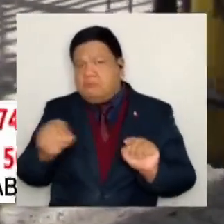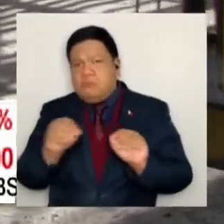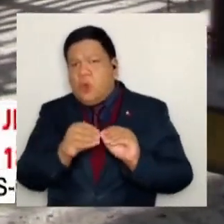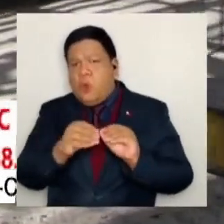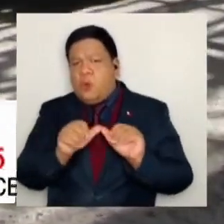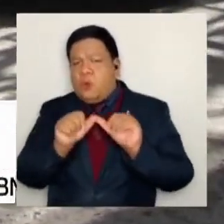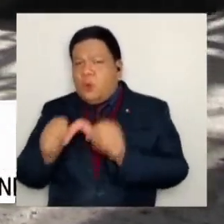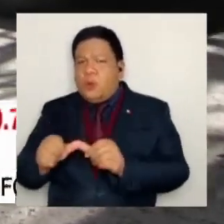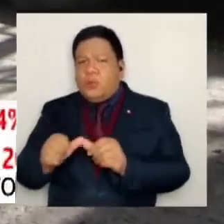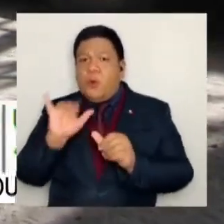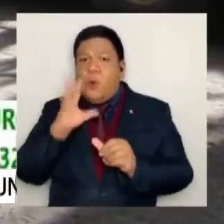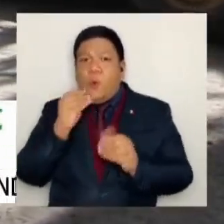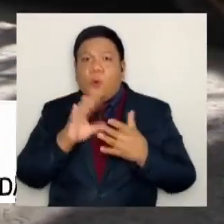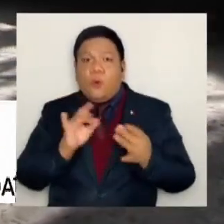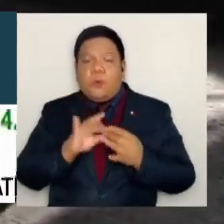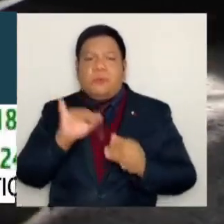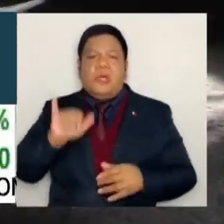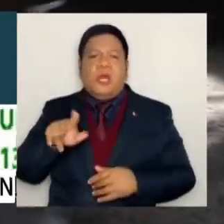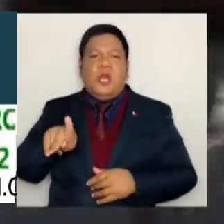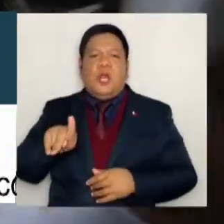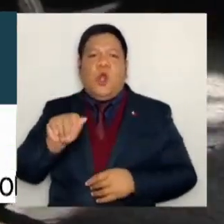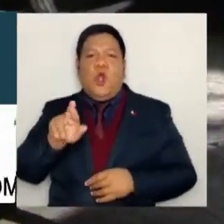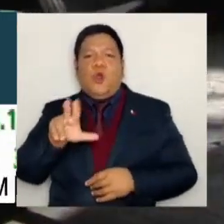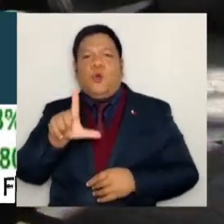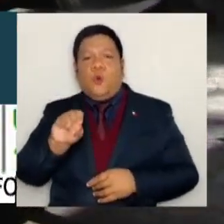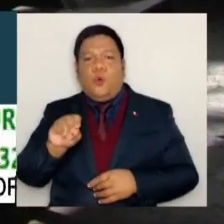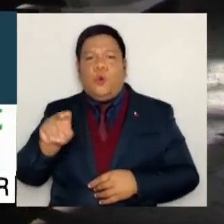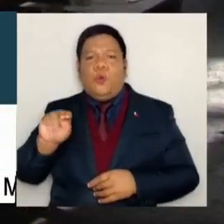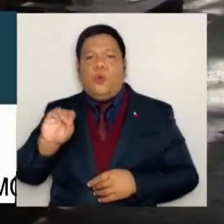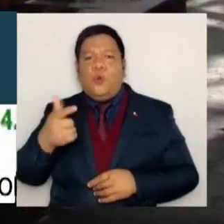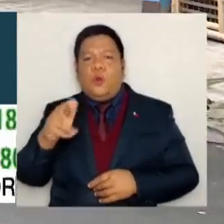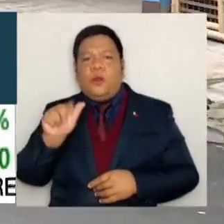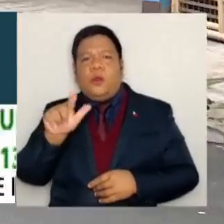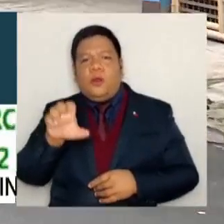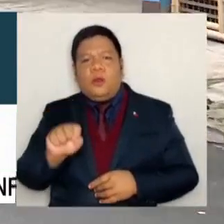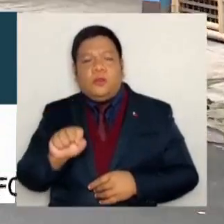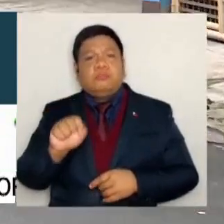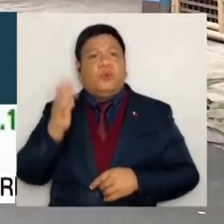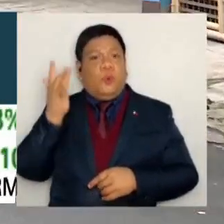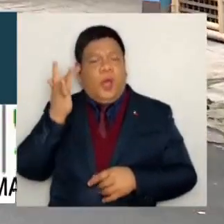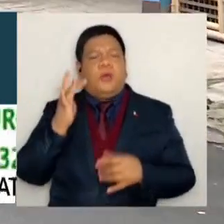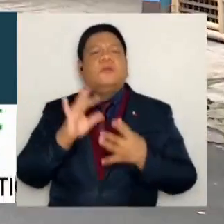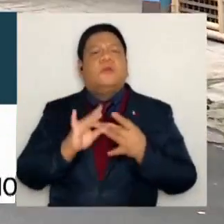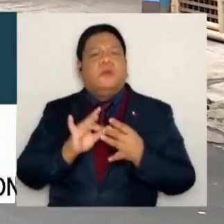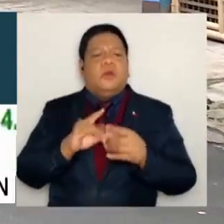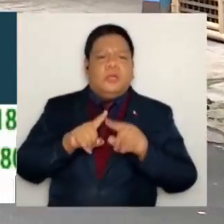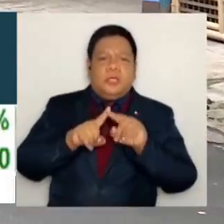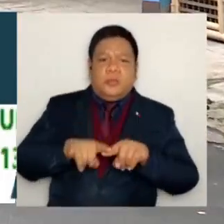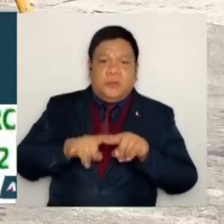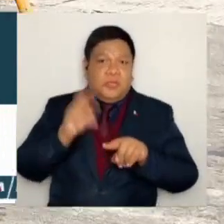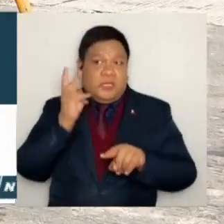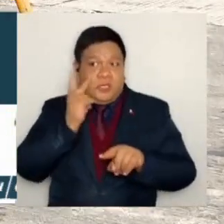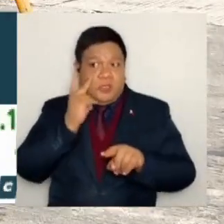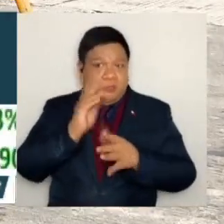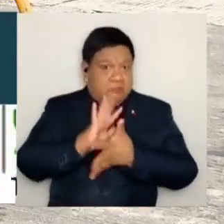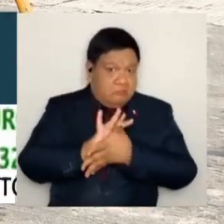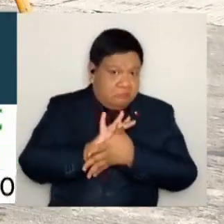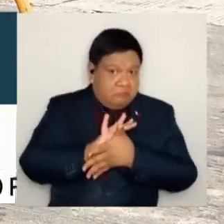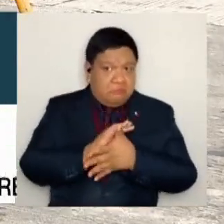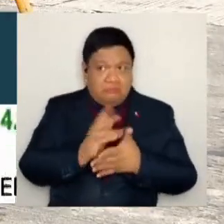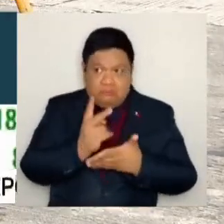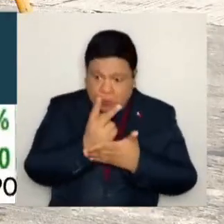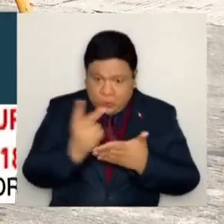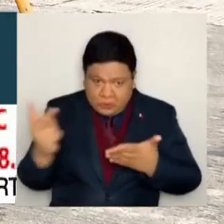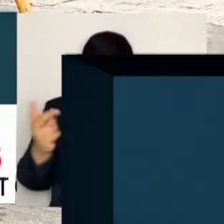Carlo Nograles. He says this will depend on whether the COVID-19 situation improves after the 2-week lockdown.